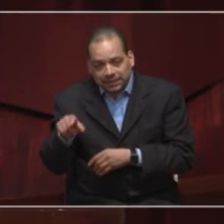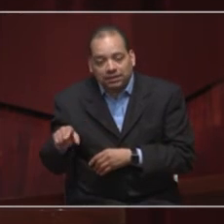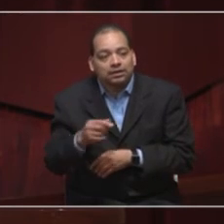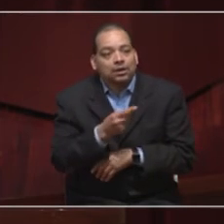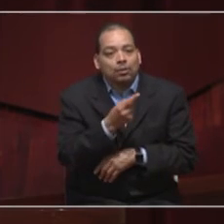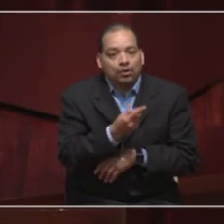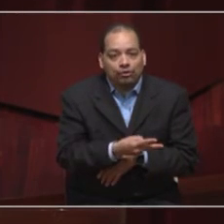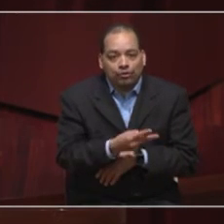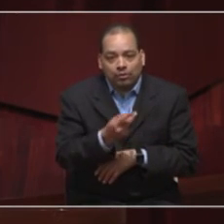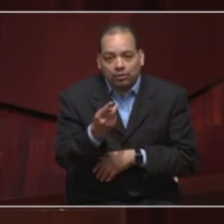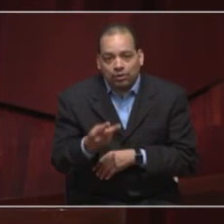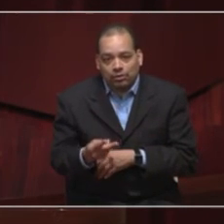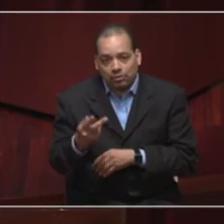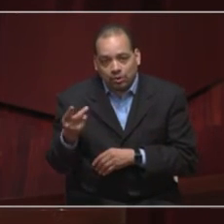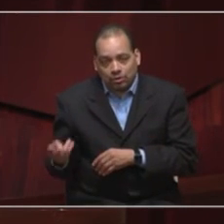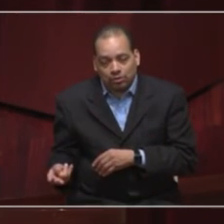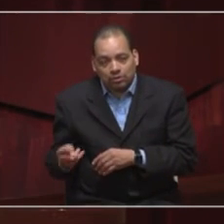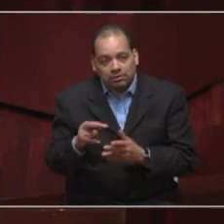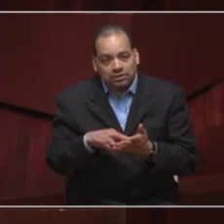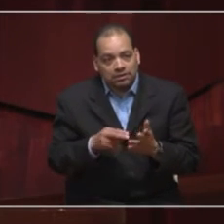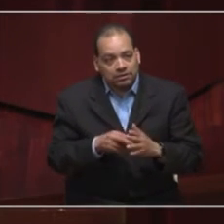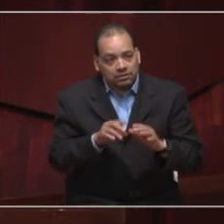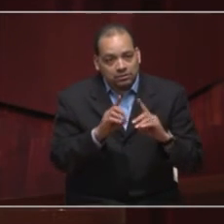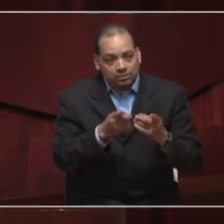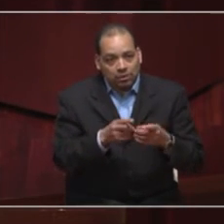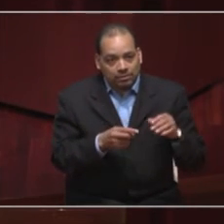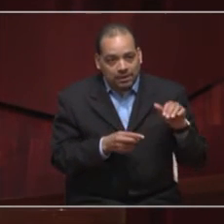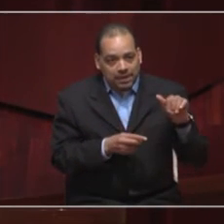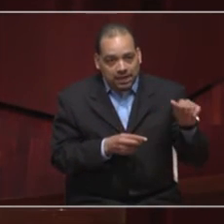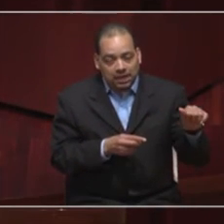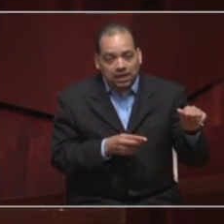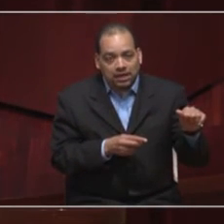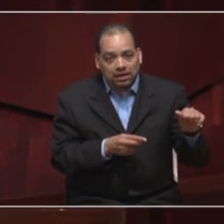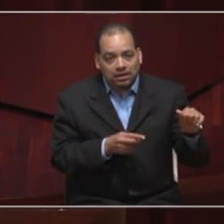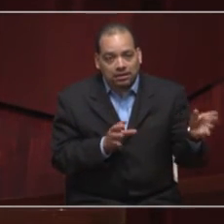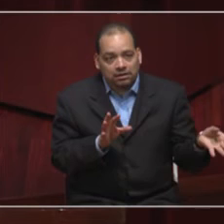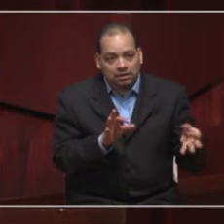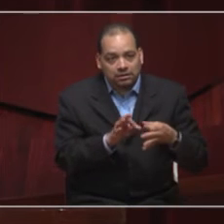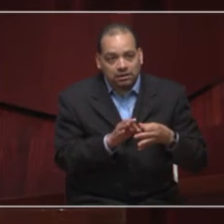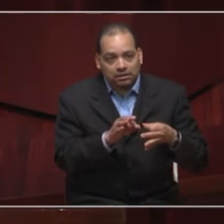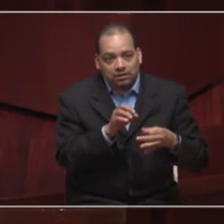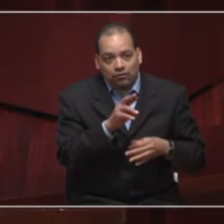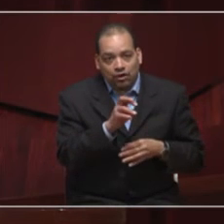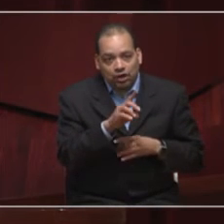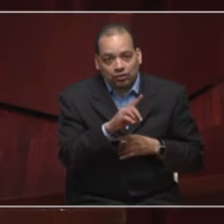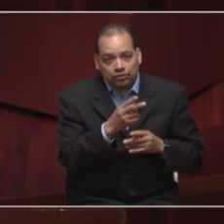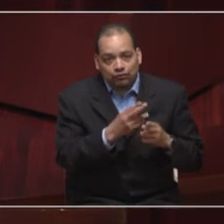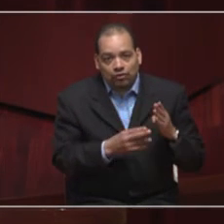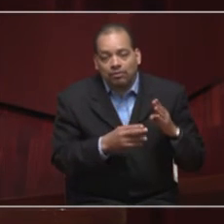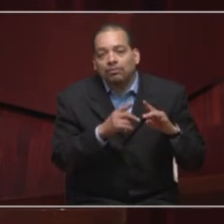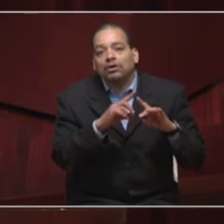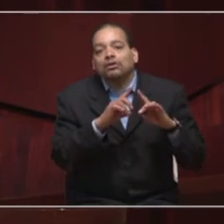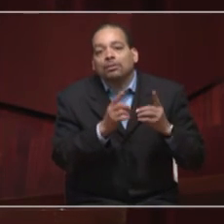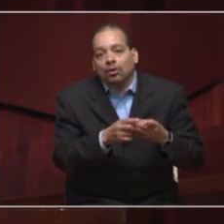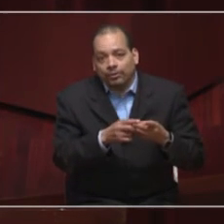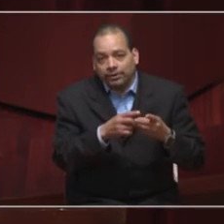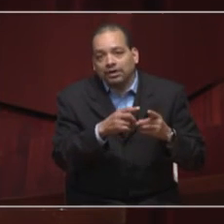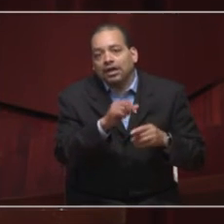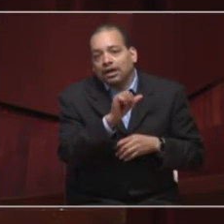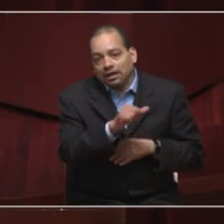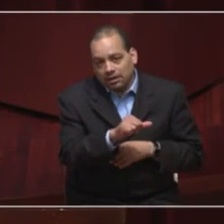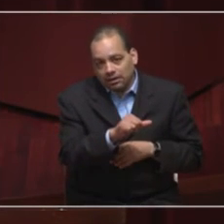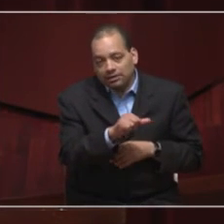A to a specific user, that person will only be able to retrieve Department A records. So the